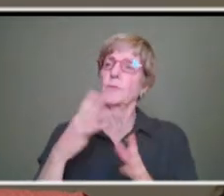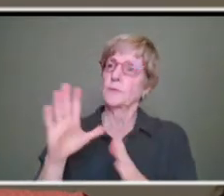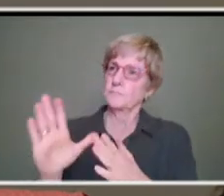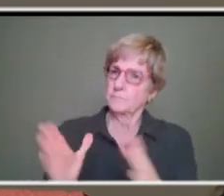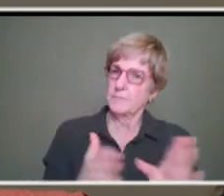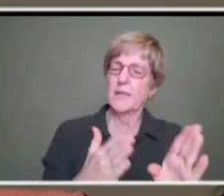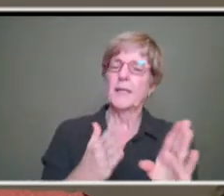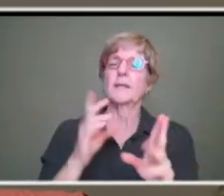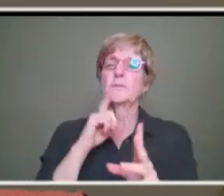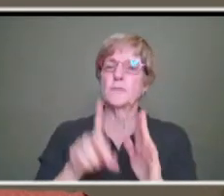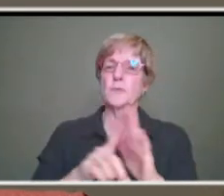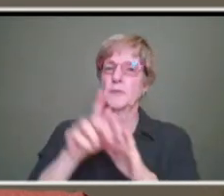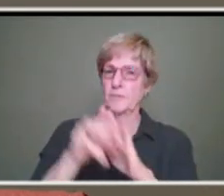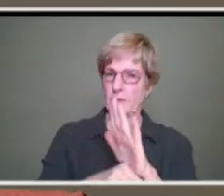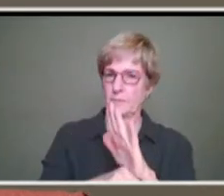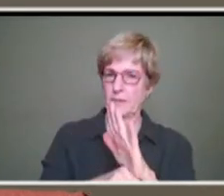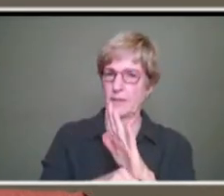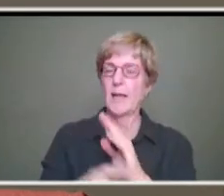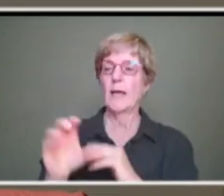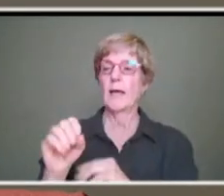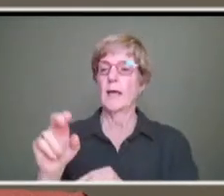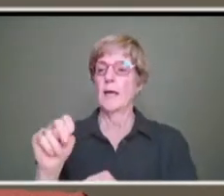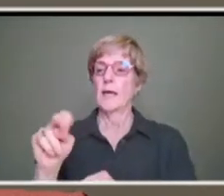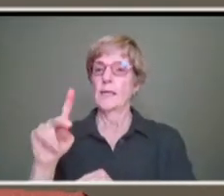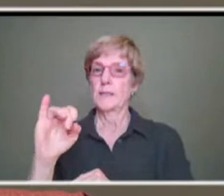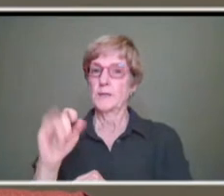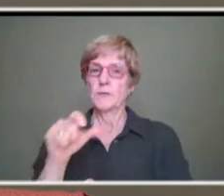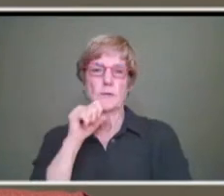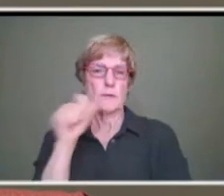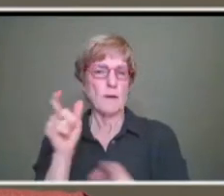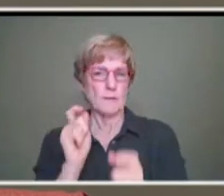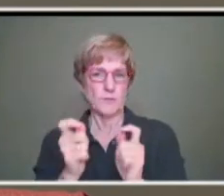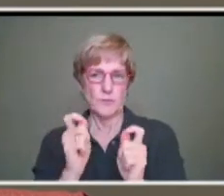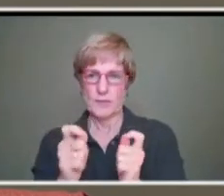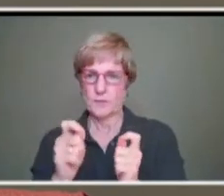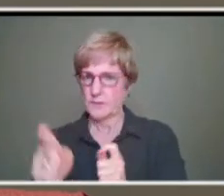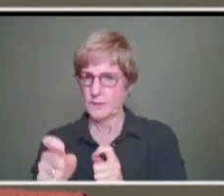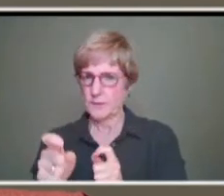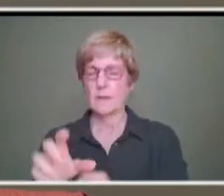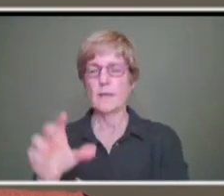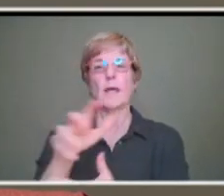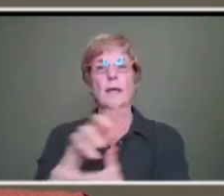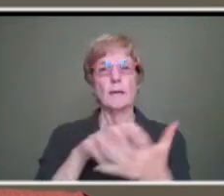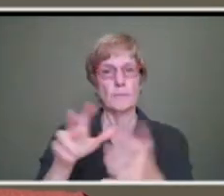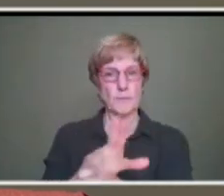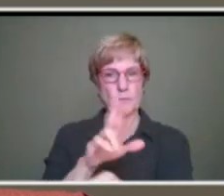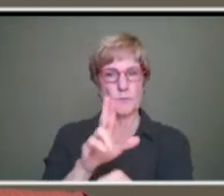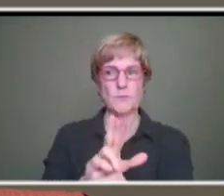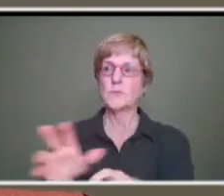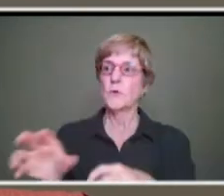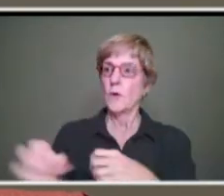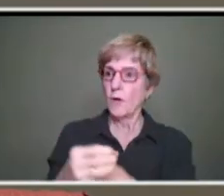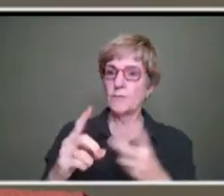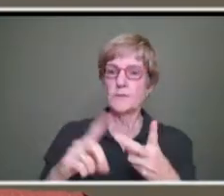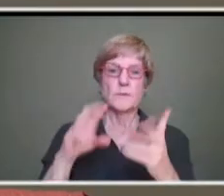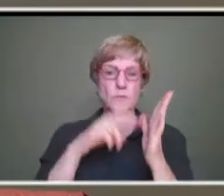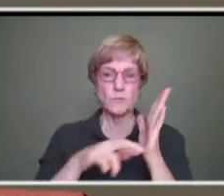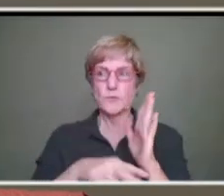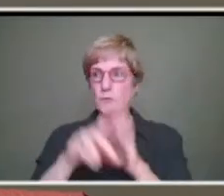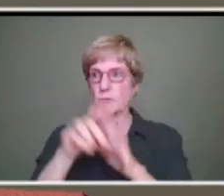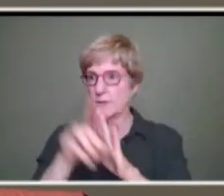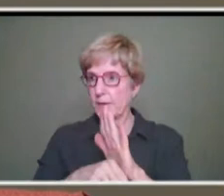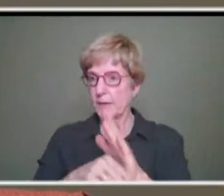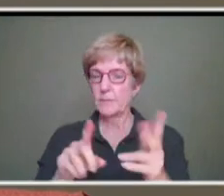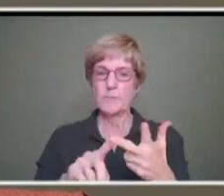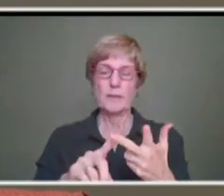development and a conditional rezoning is not necessary the Innovative mixed-use Place type allows for office research and development Studios